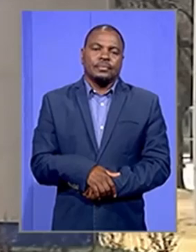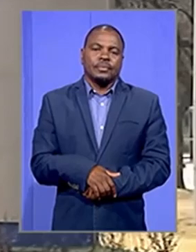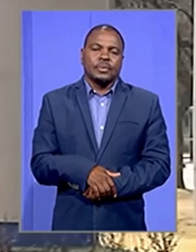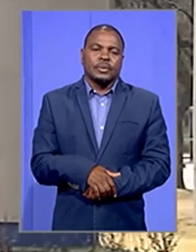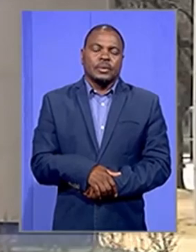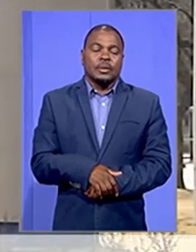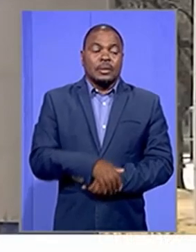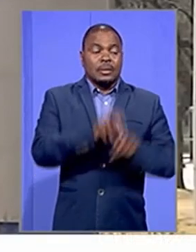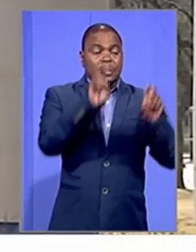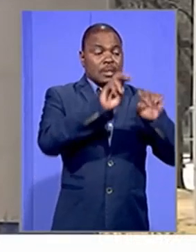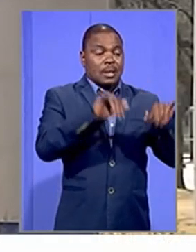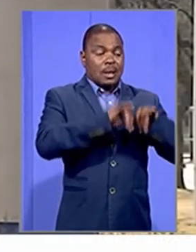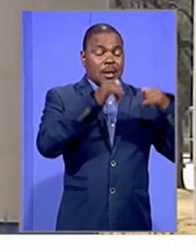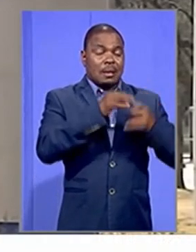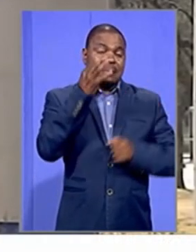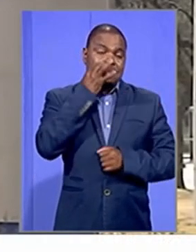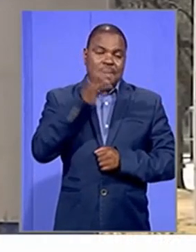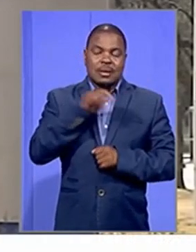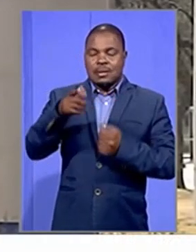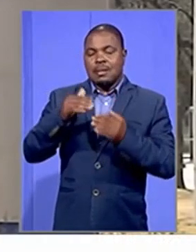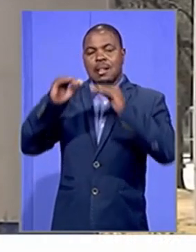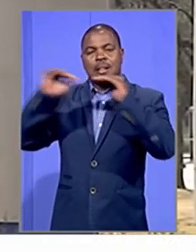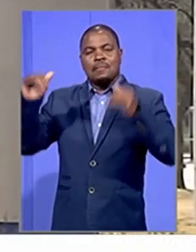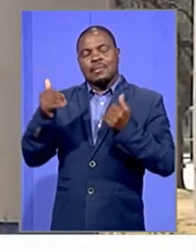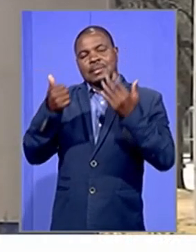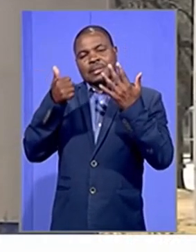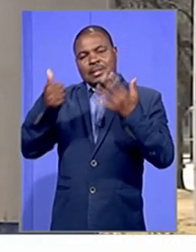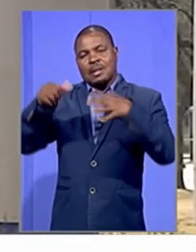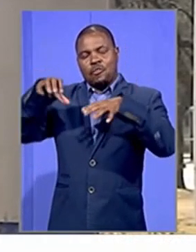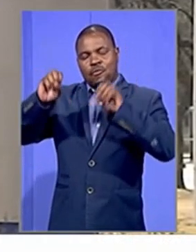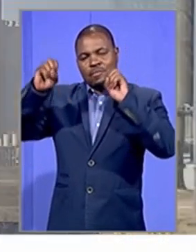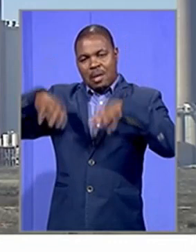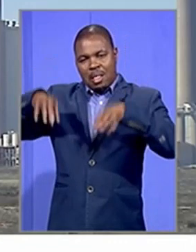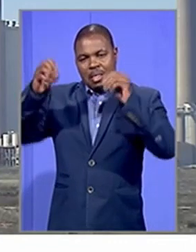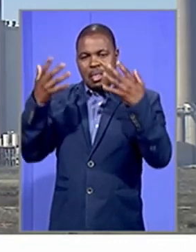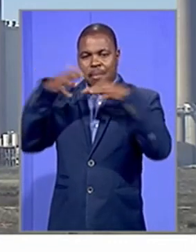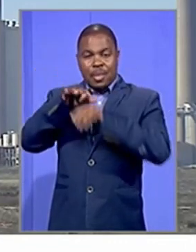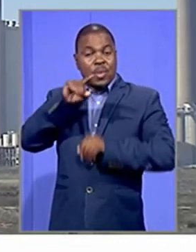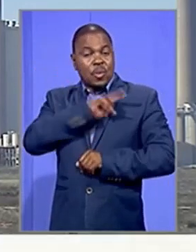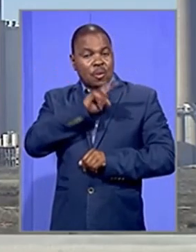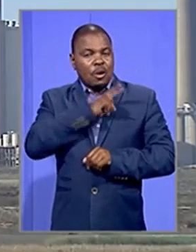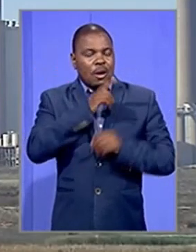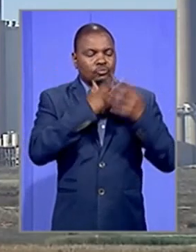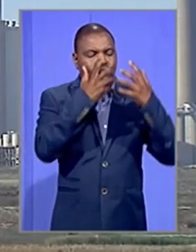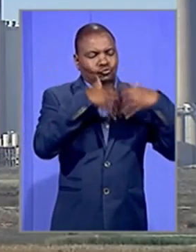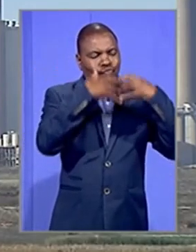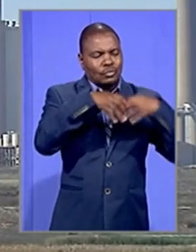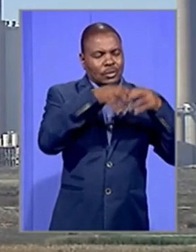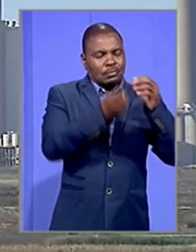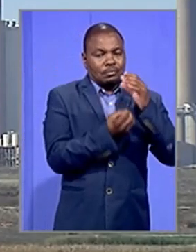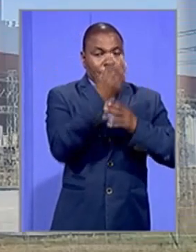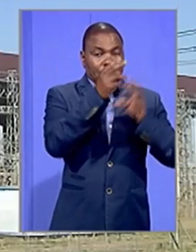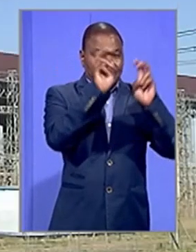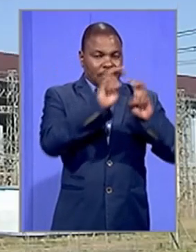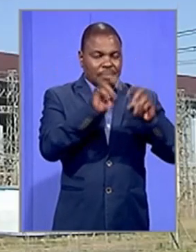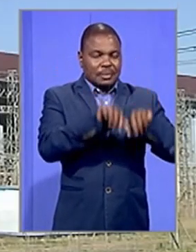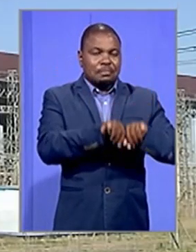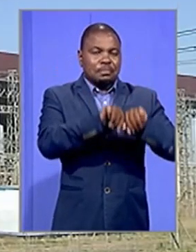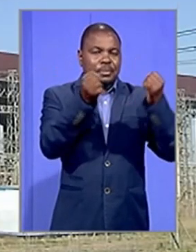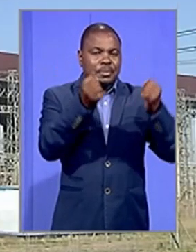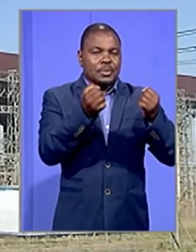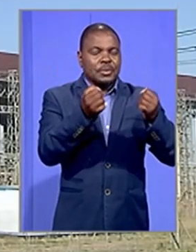Setlamo se sa motlakase sa re go isa kgaogo ya motlakase go legato la borataro ke ka ntlha ya go robega ga mafaratlhatlha tlamelo ya motlakase kwa diteišeneng